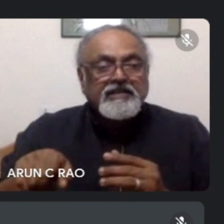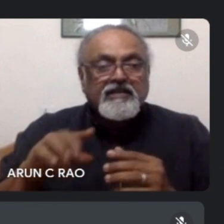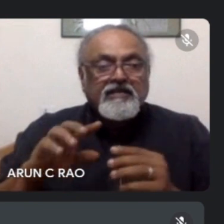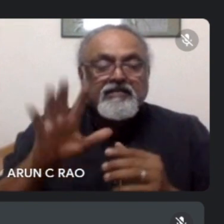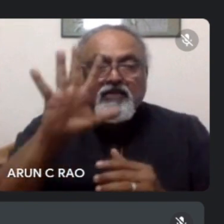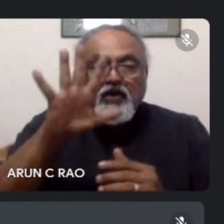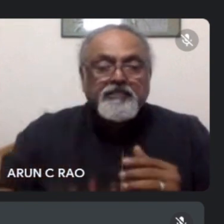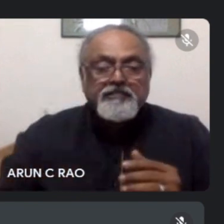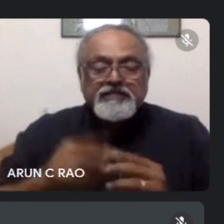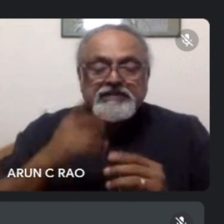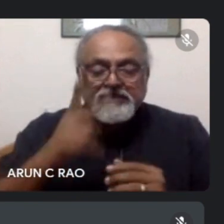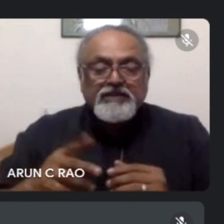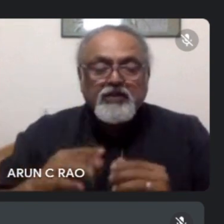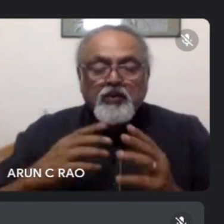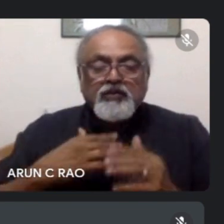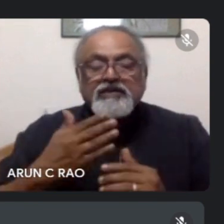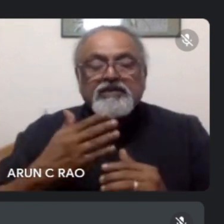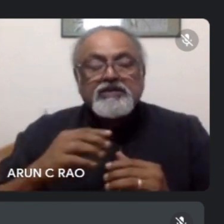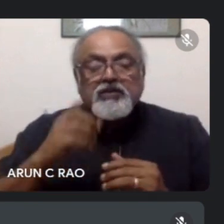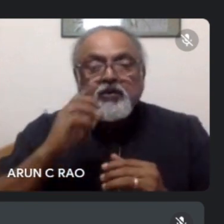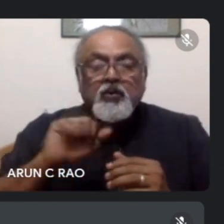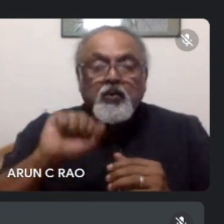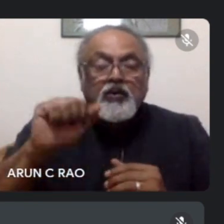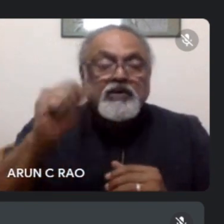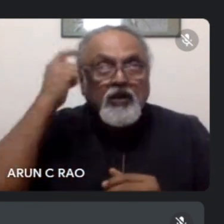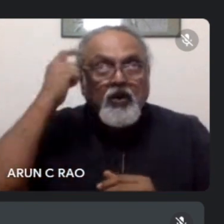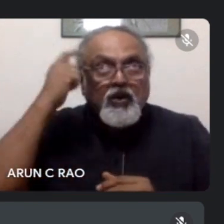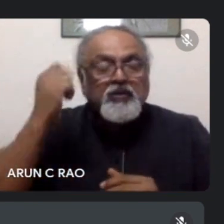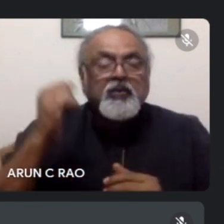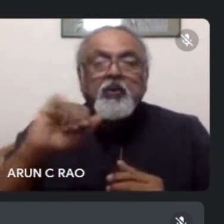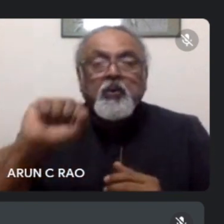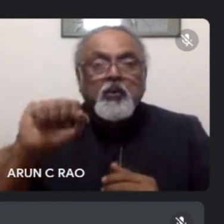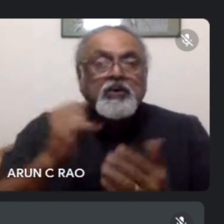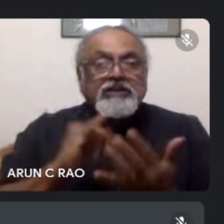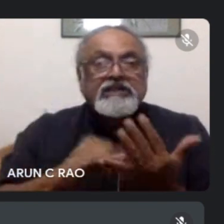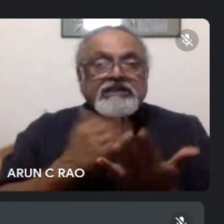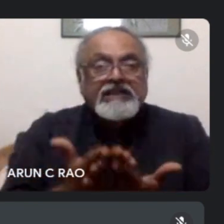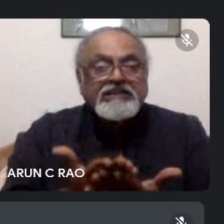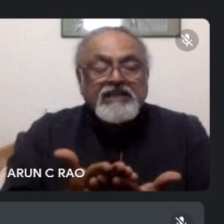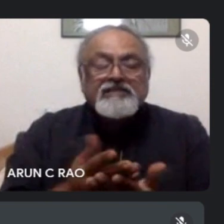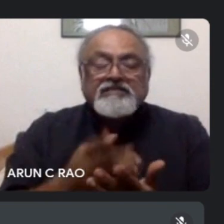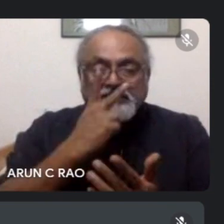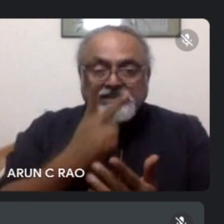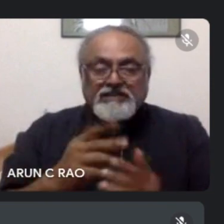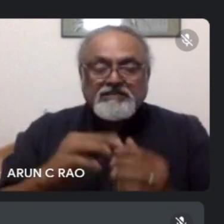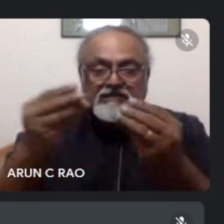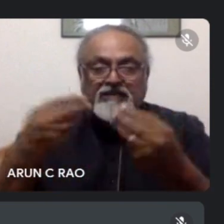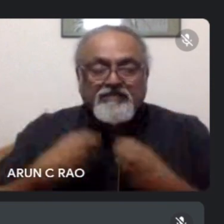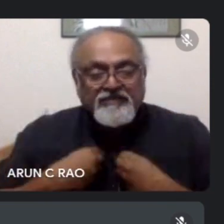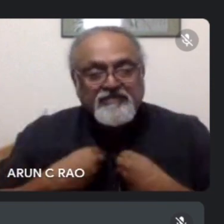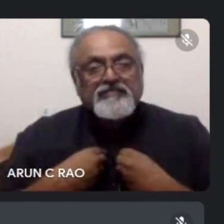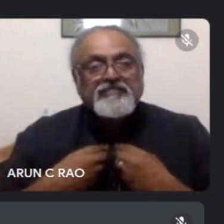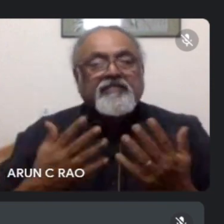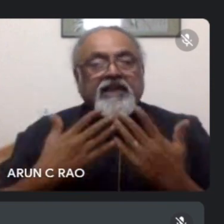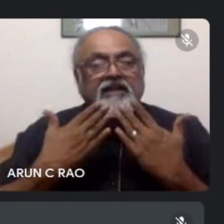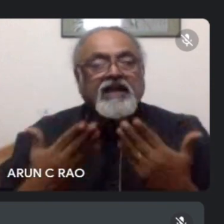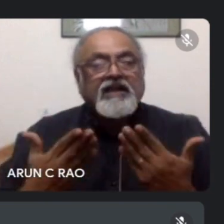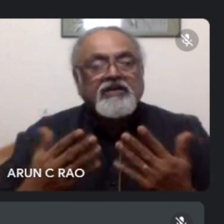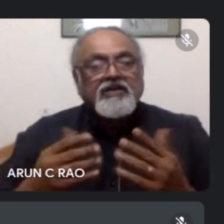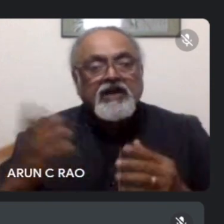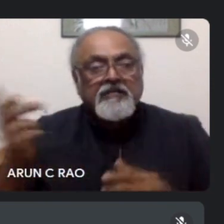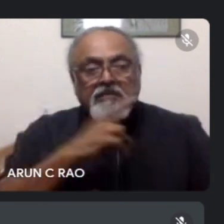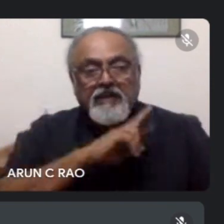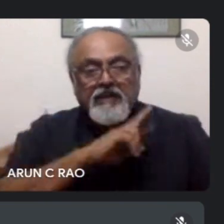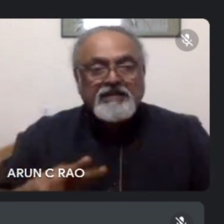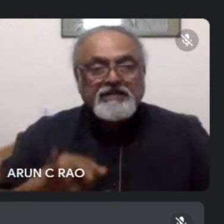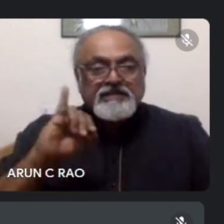we can improve as well. So let's take a short break and then we'll be back at 6:05 and have the next